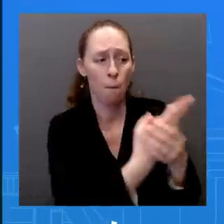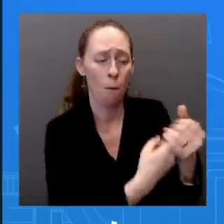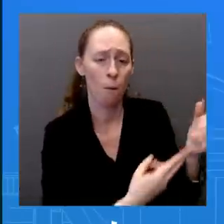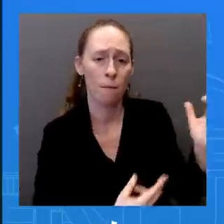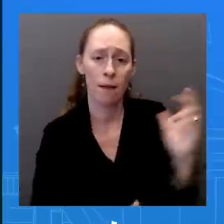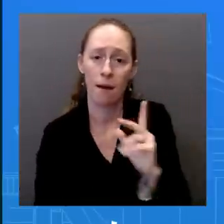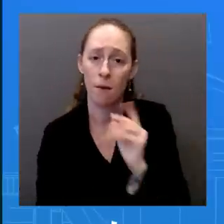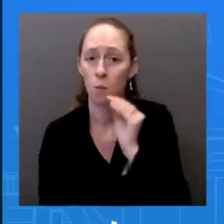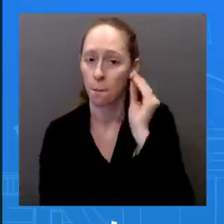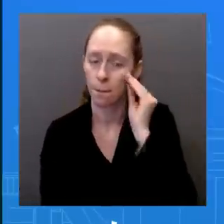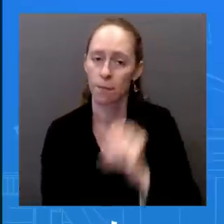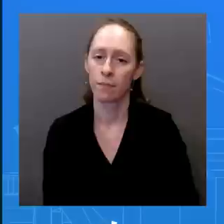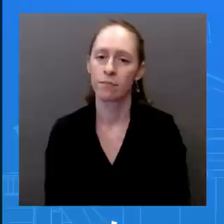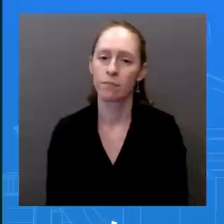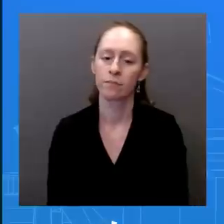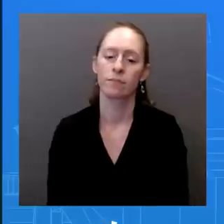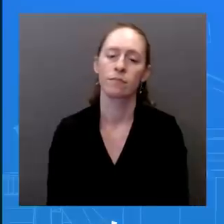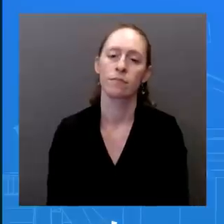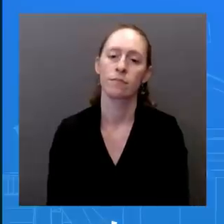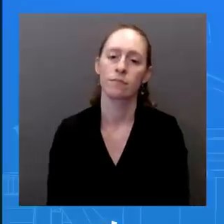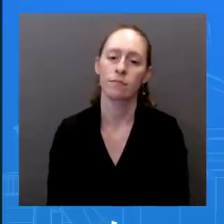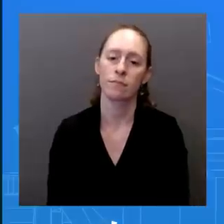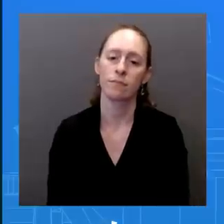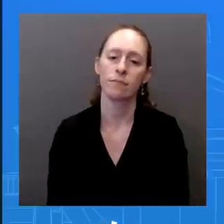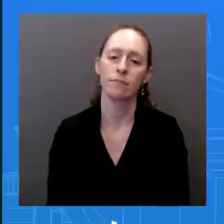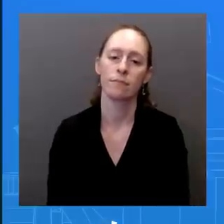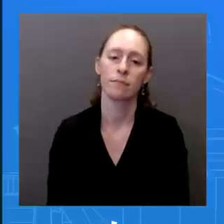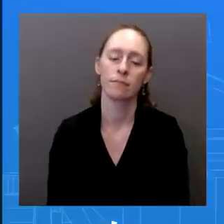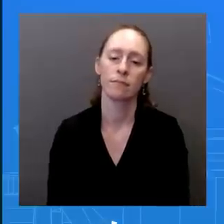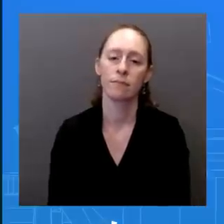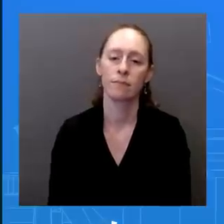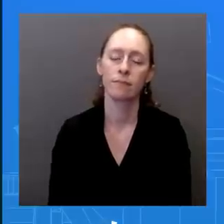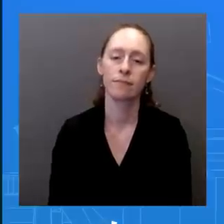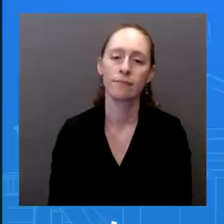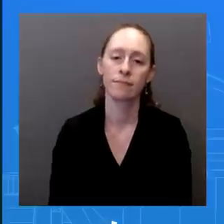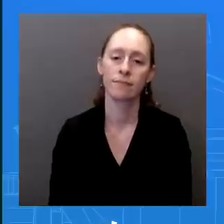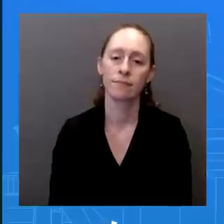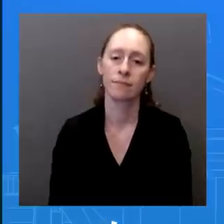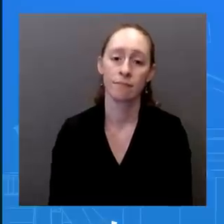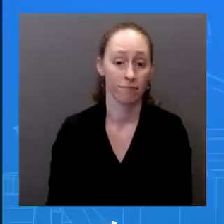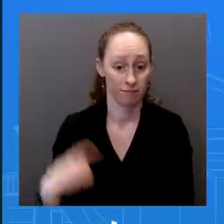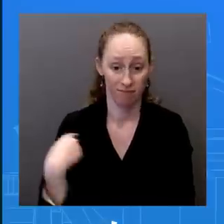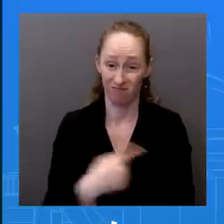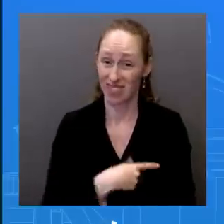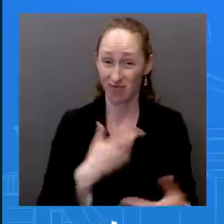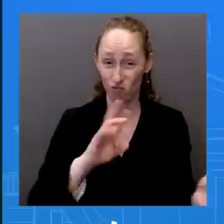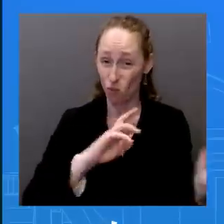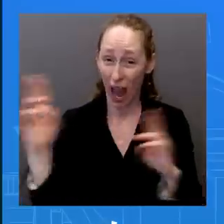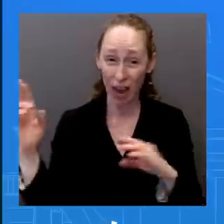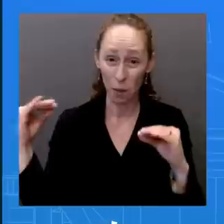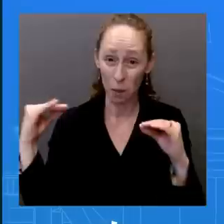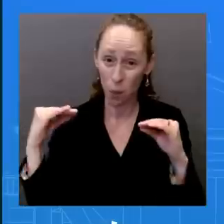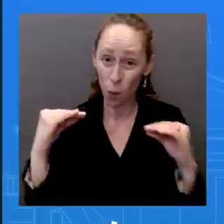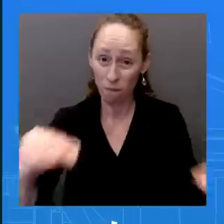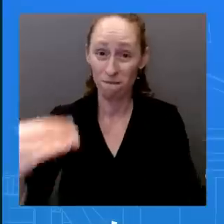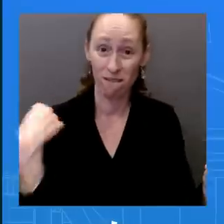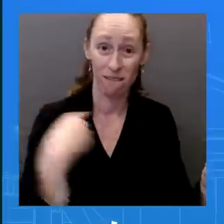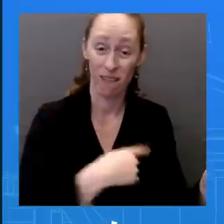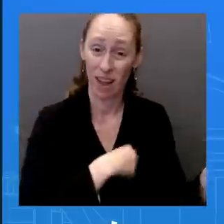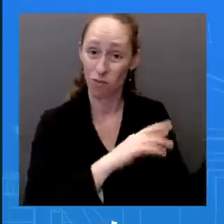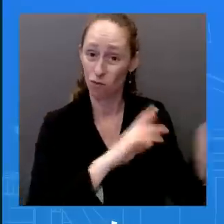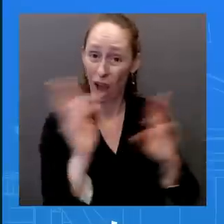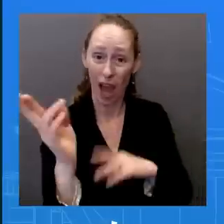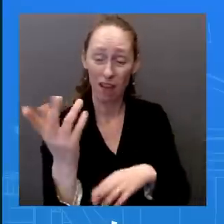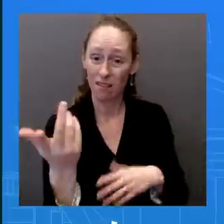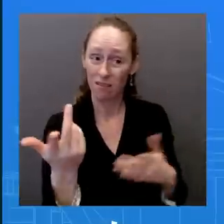been prepared to take significant steps in order to secure the release of Brittany Griner and Paul Whelan. We have communicated that